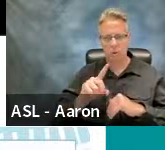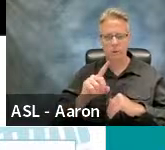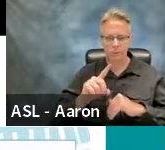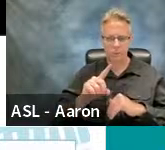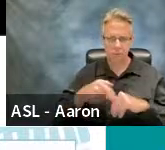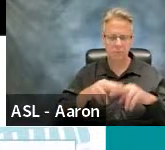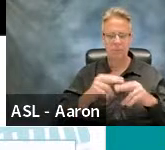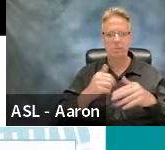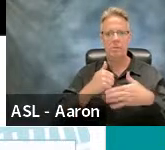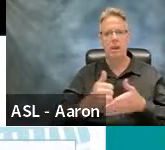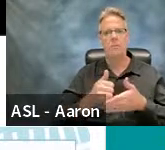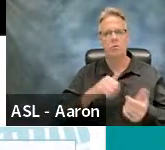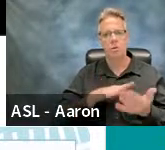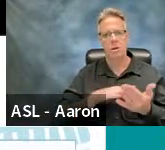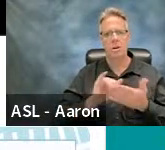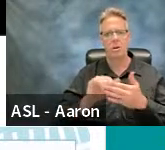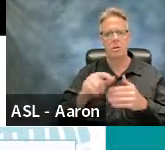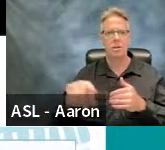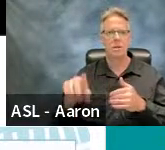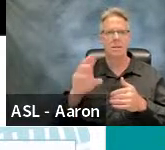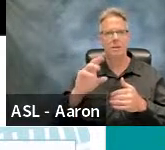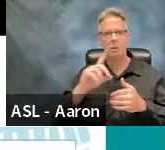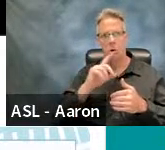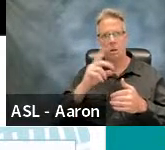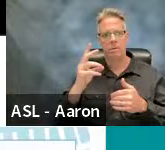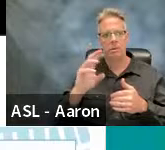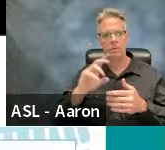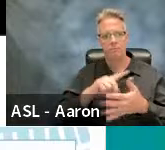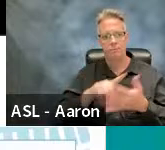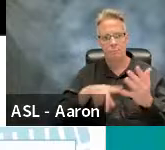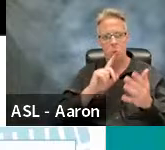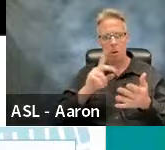still address those 6 purpose and need.